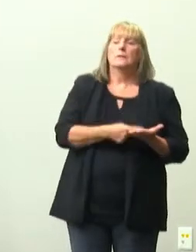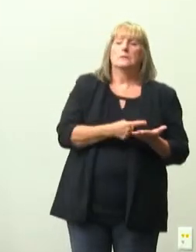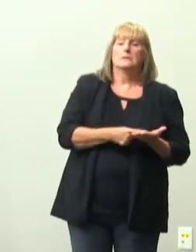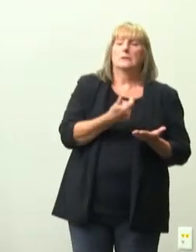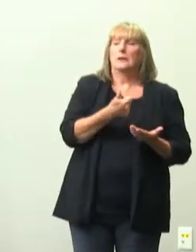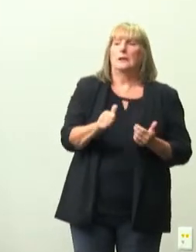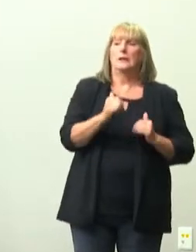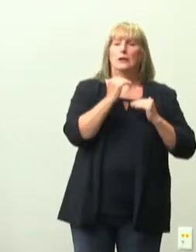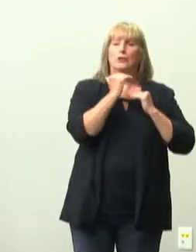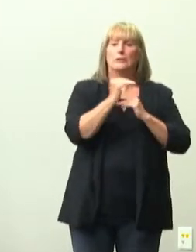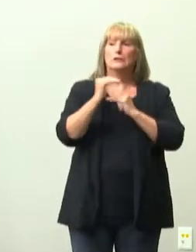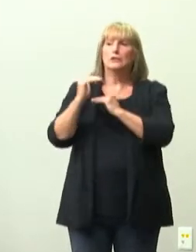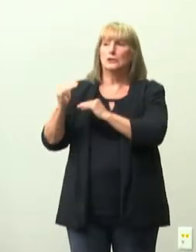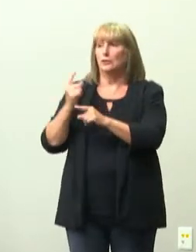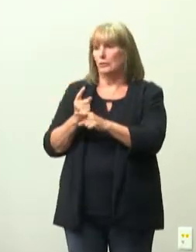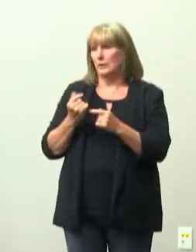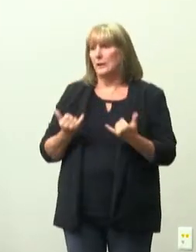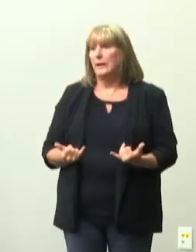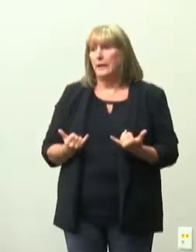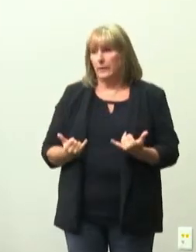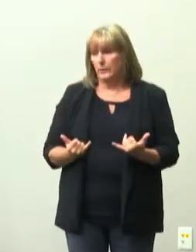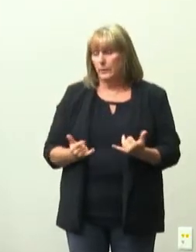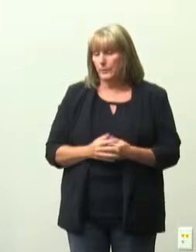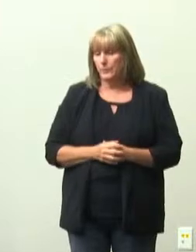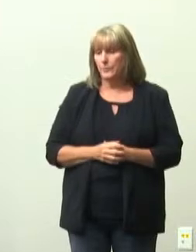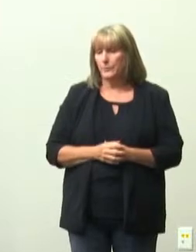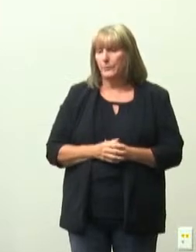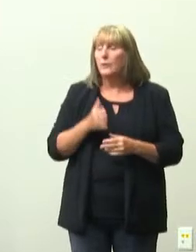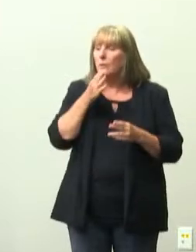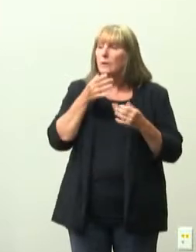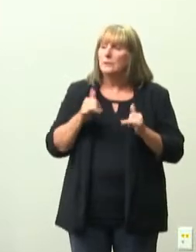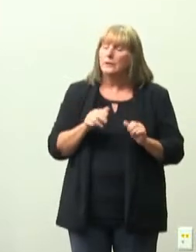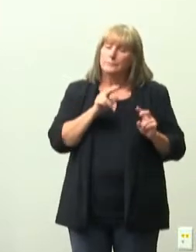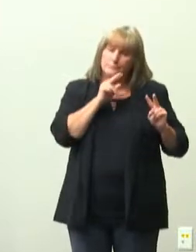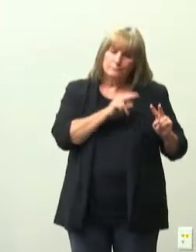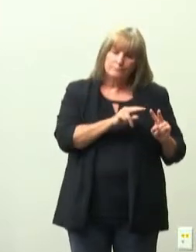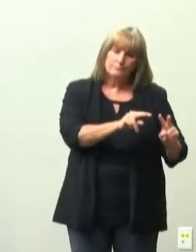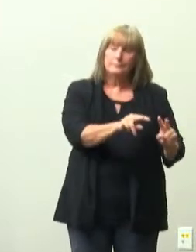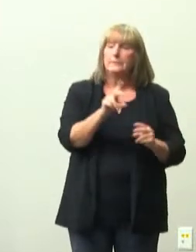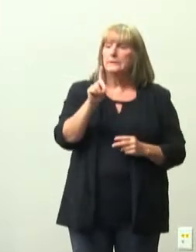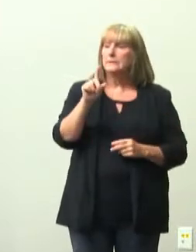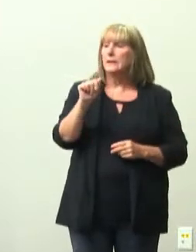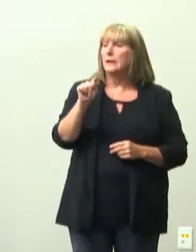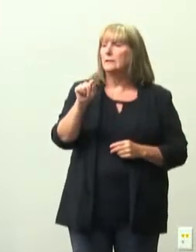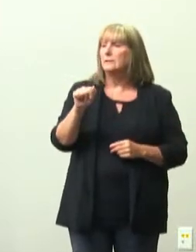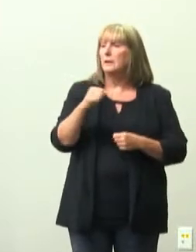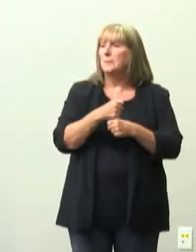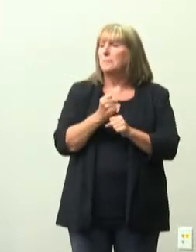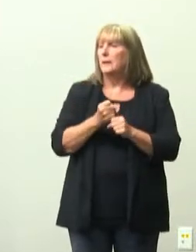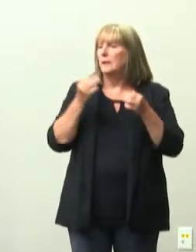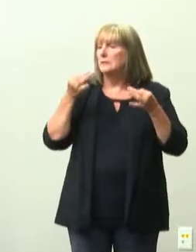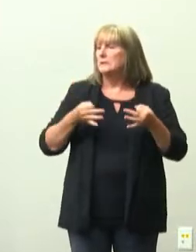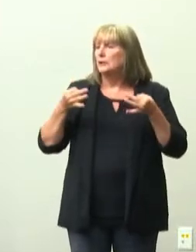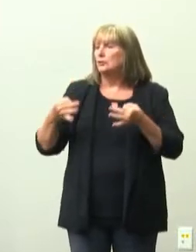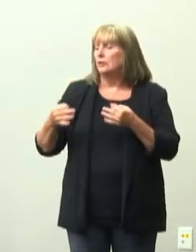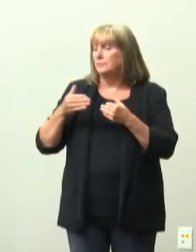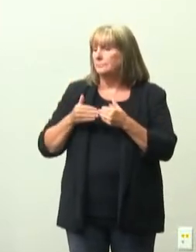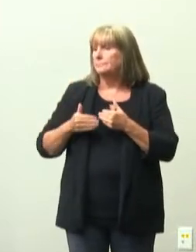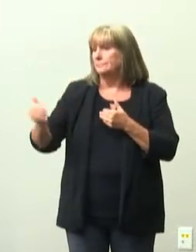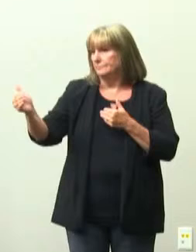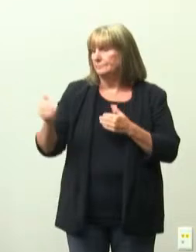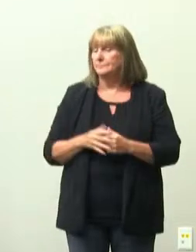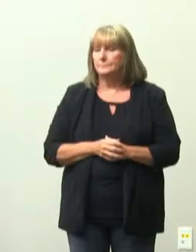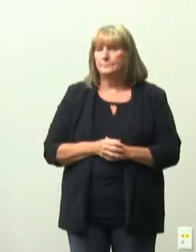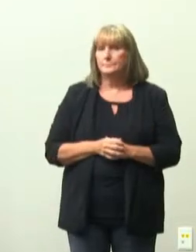discussing restrictions at this point. We'll still be looking at the data as we make those decisions going